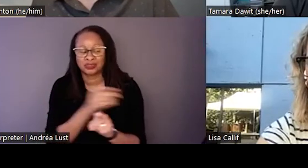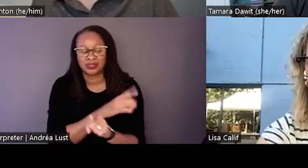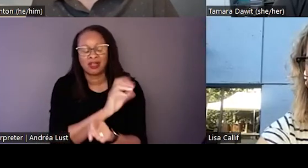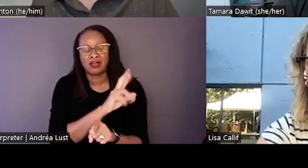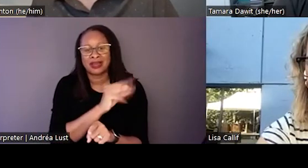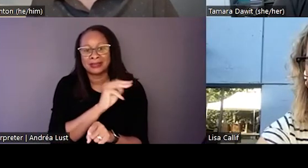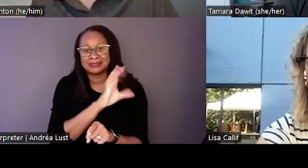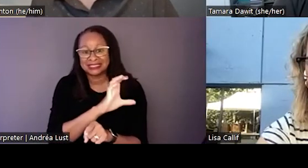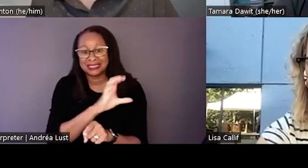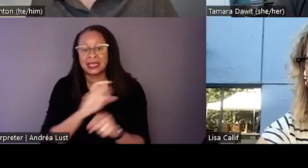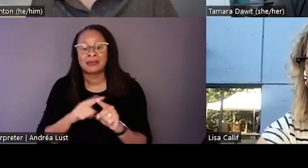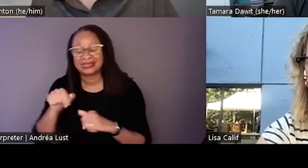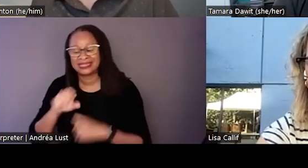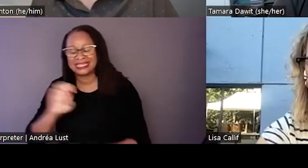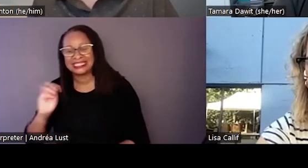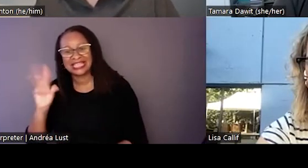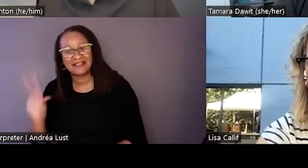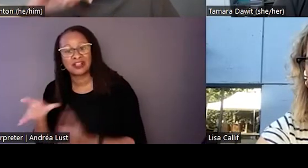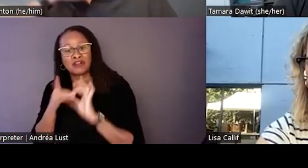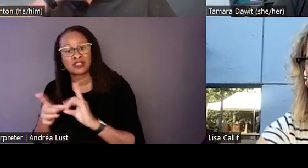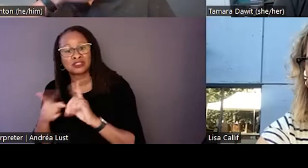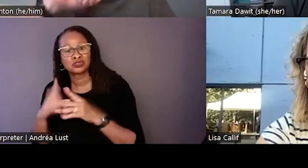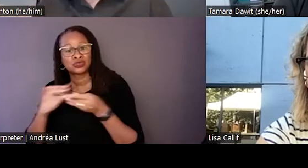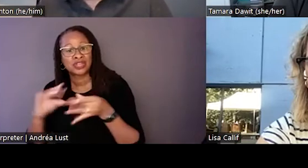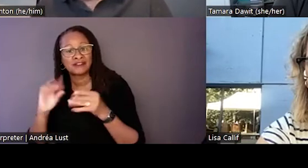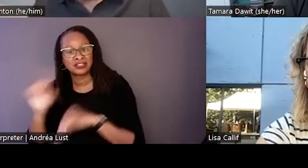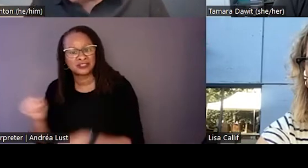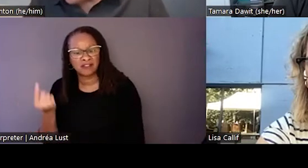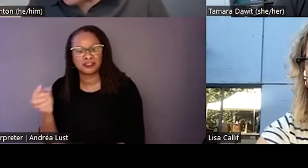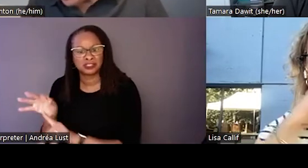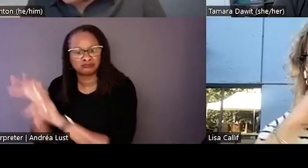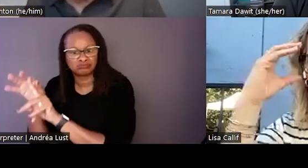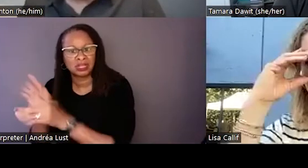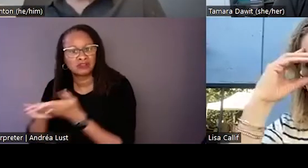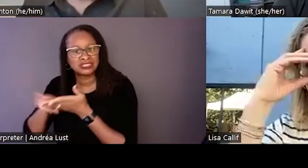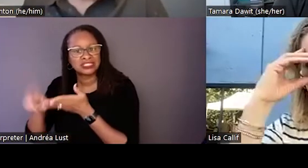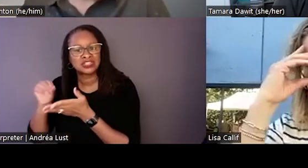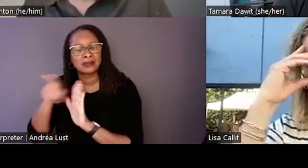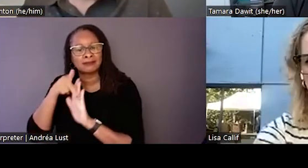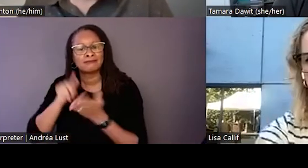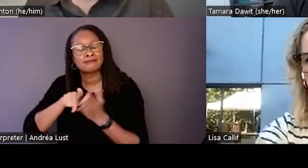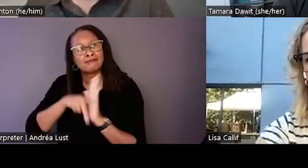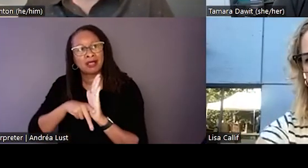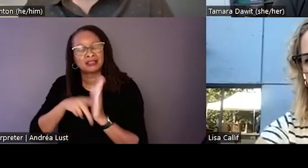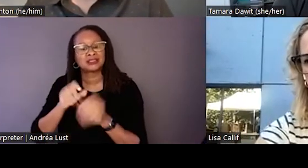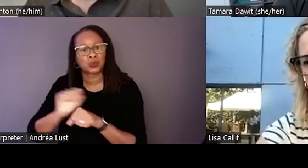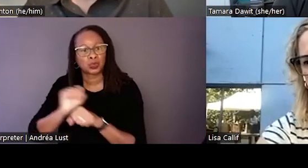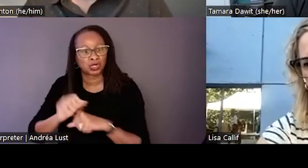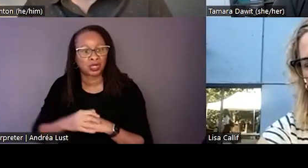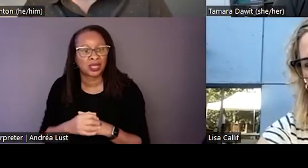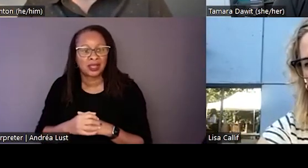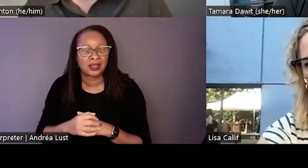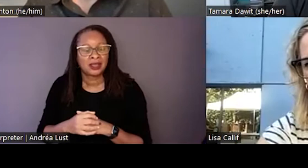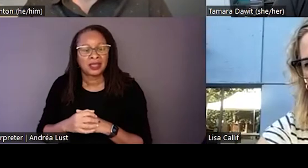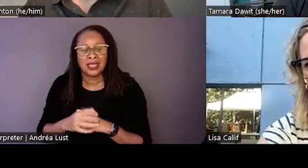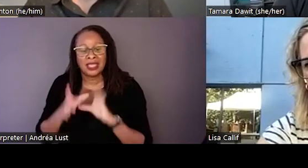the context of East Africa in relation to narrative sovereignty, research and policy work, which very much, you know,